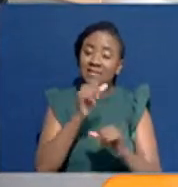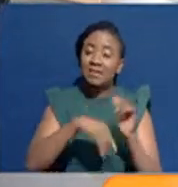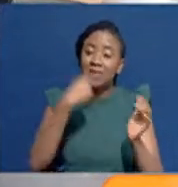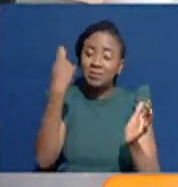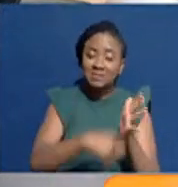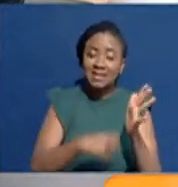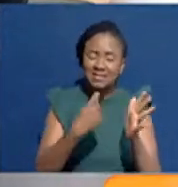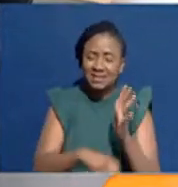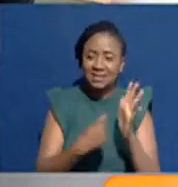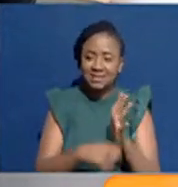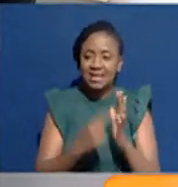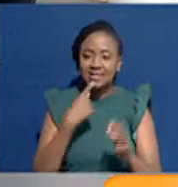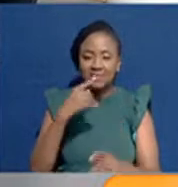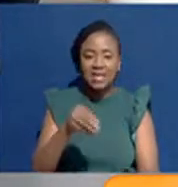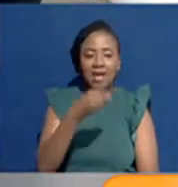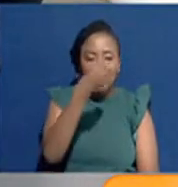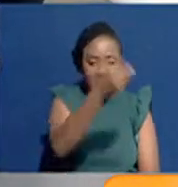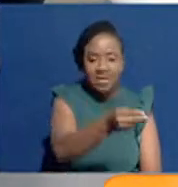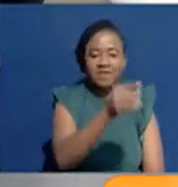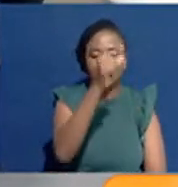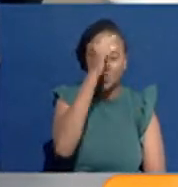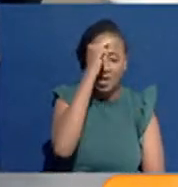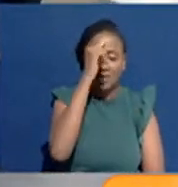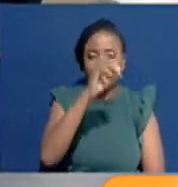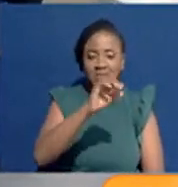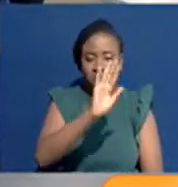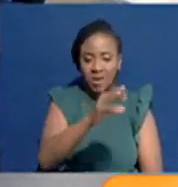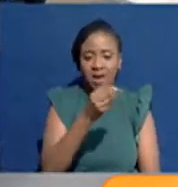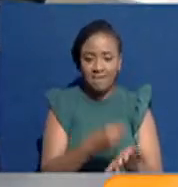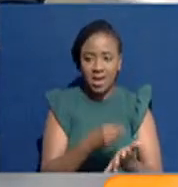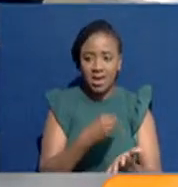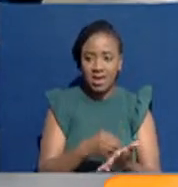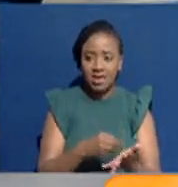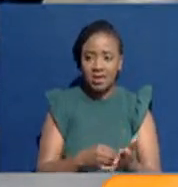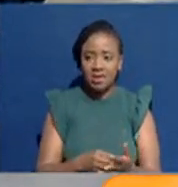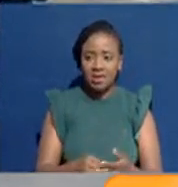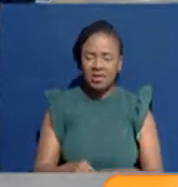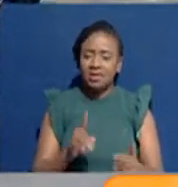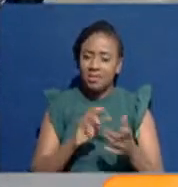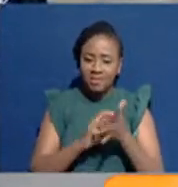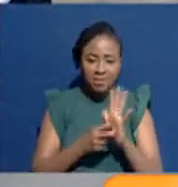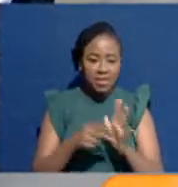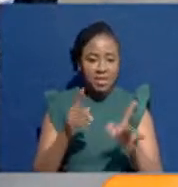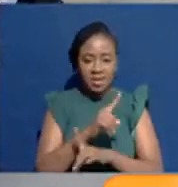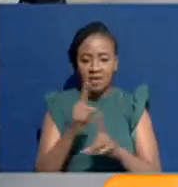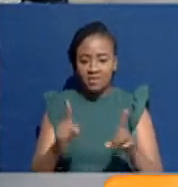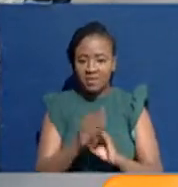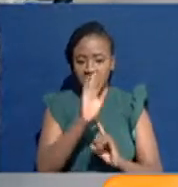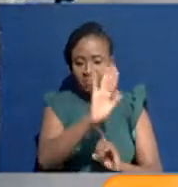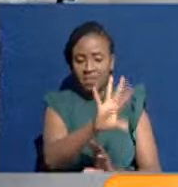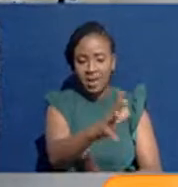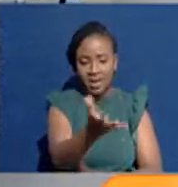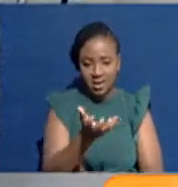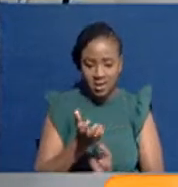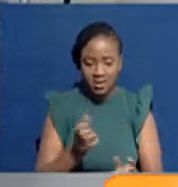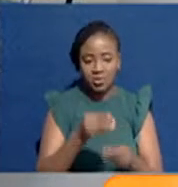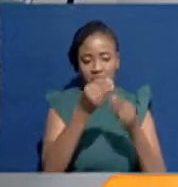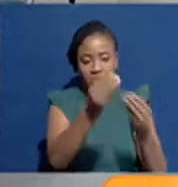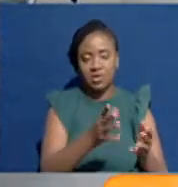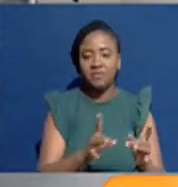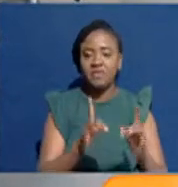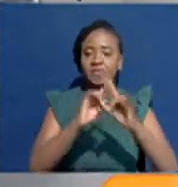to Caesar what belongs to Caesar. Now that's on a light note. Uh-huh. It will have everything that he would need to see. But coming down